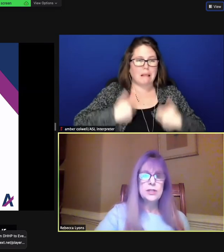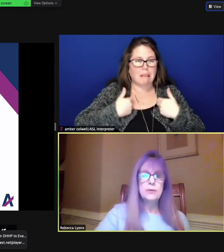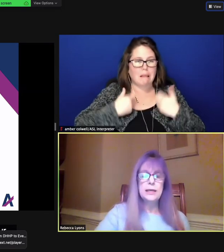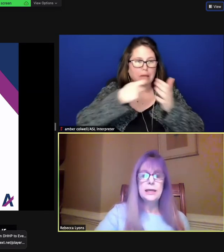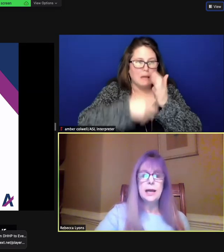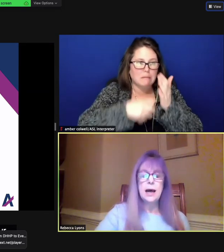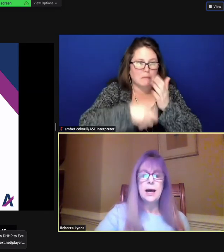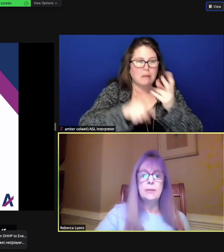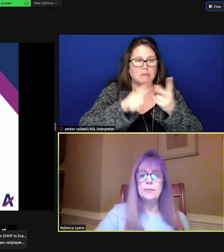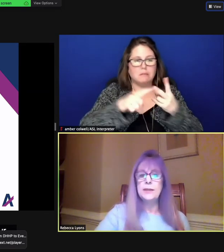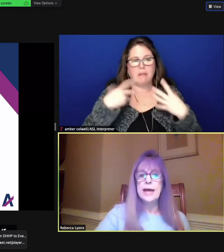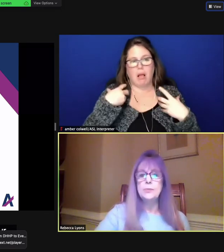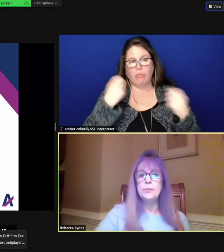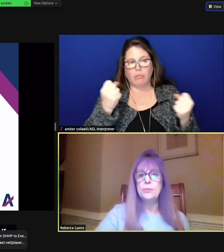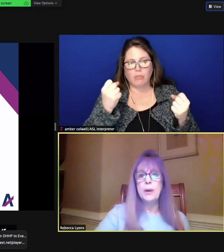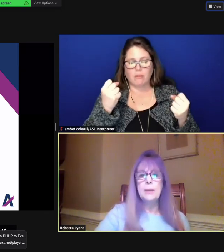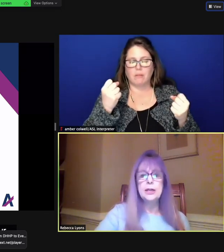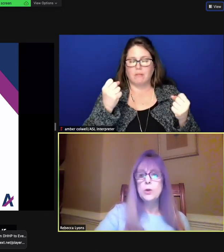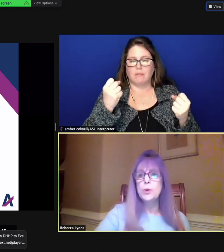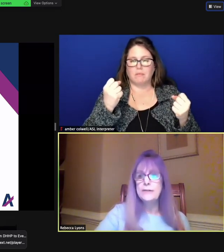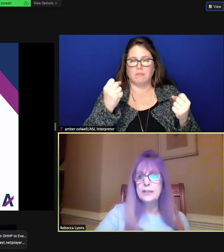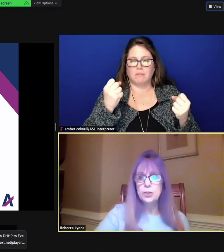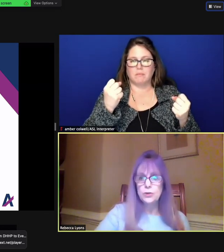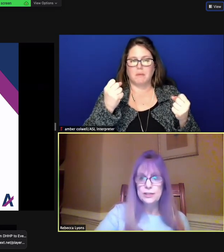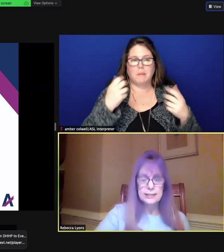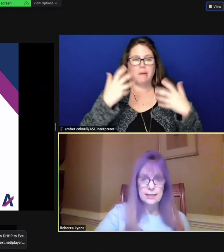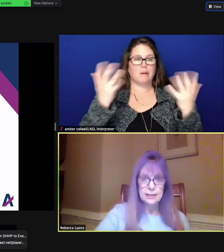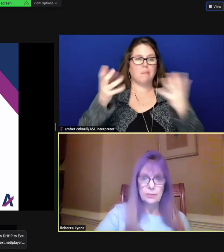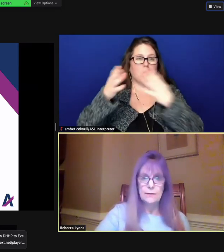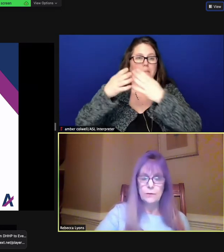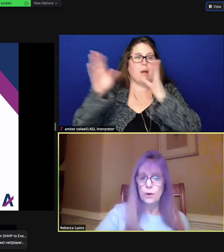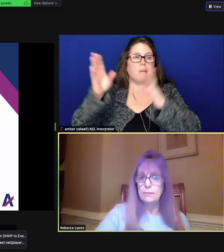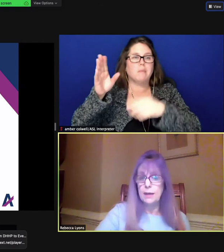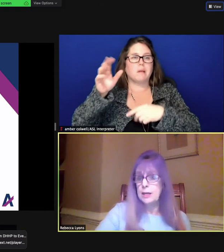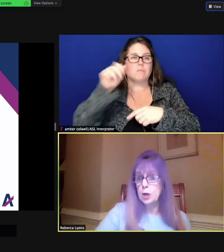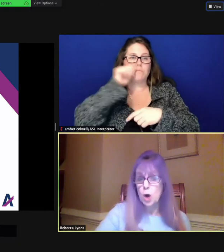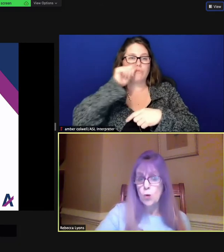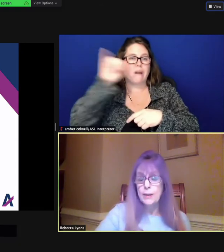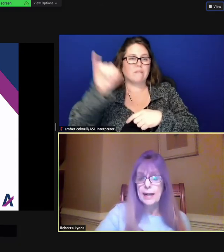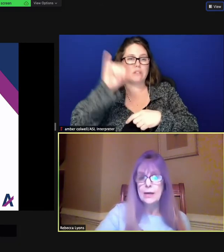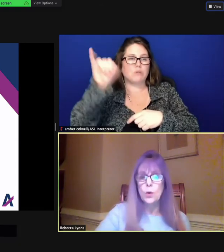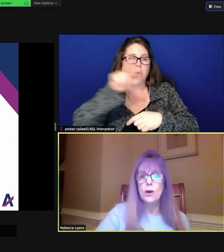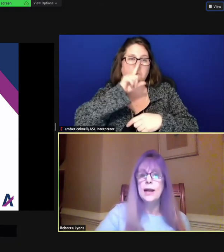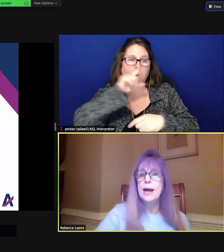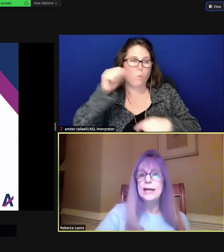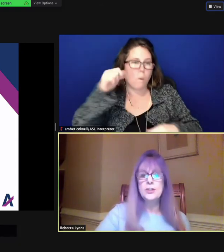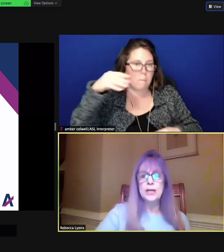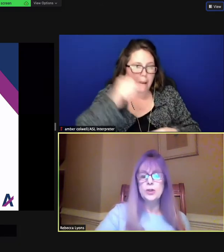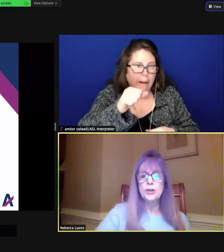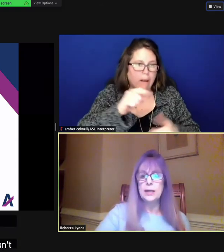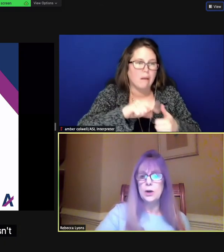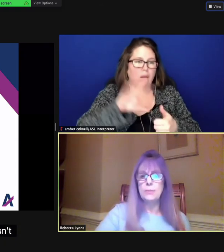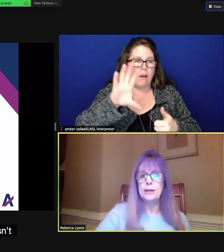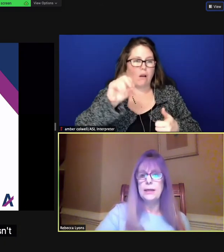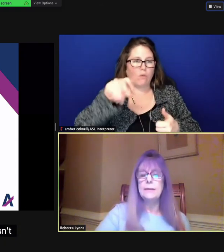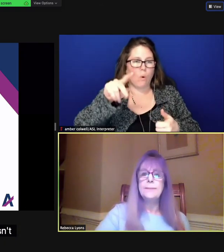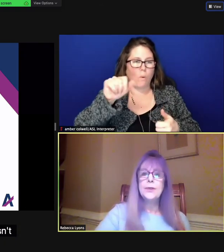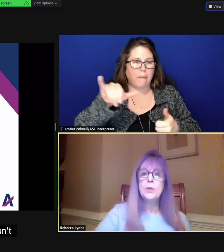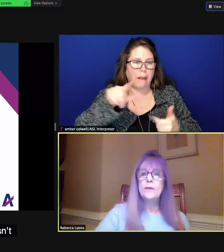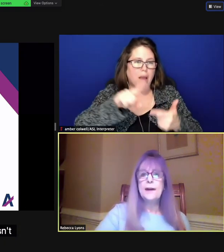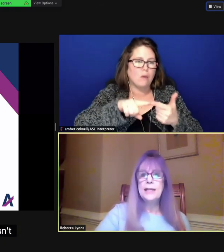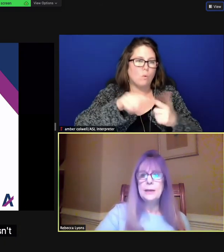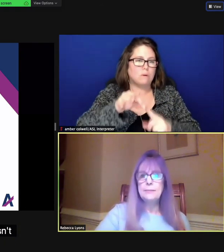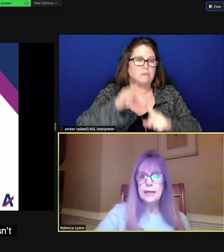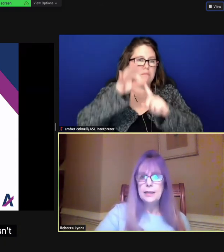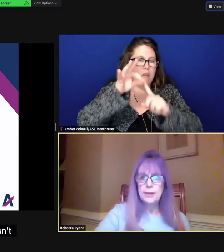there's something that public or private insurance doesn't pay for, maybe a copay or a special therapy.